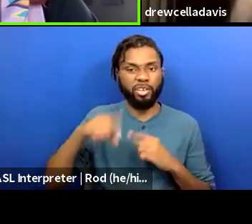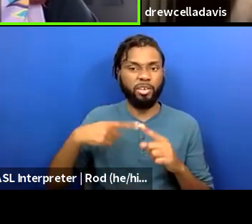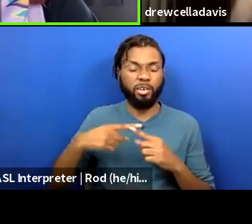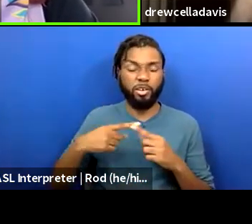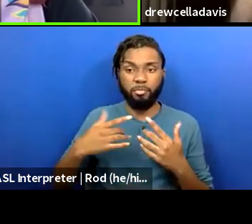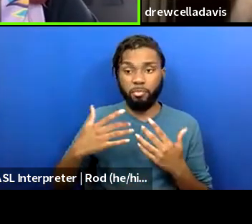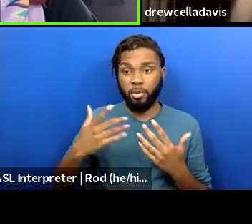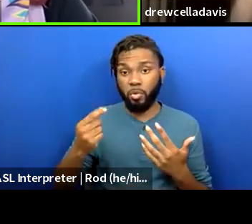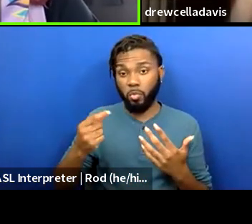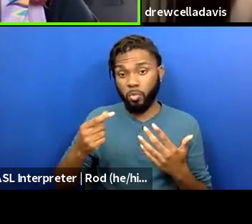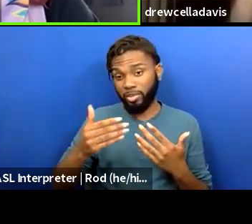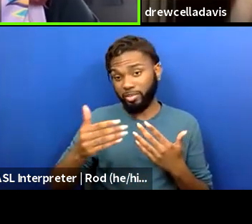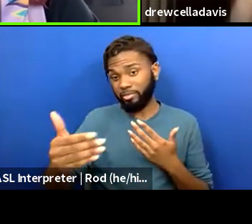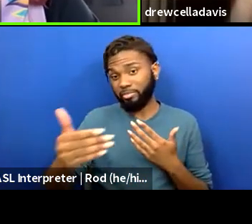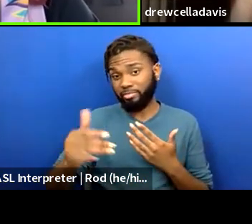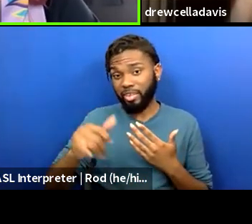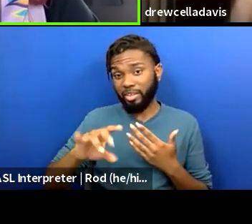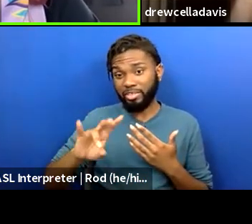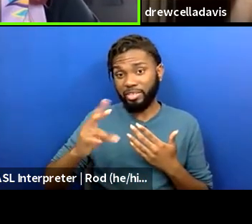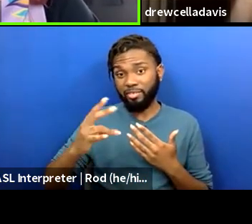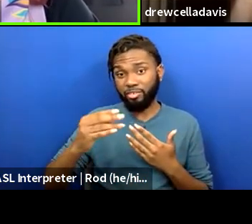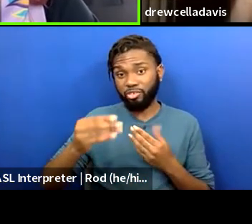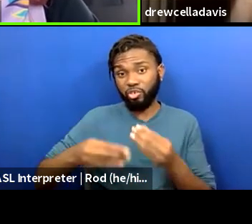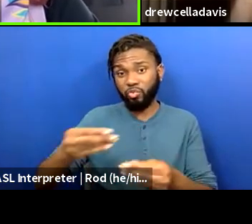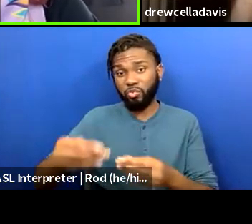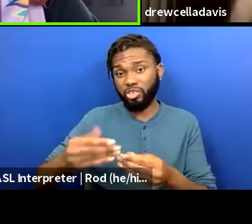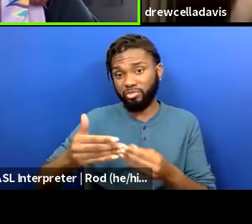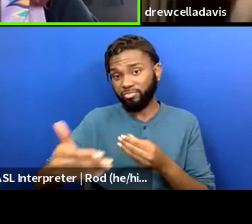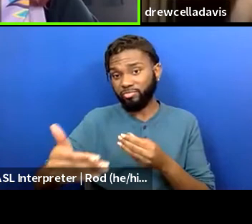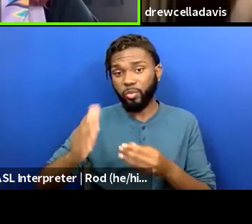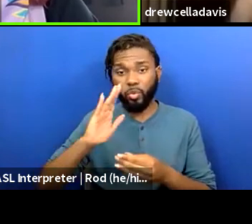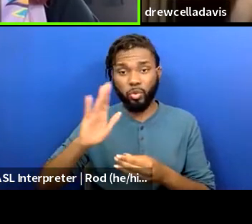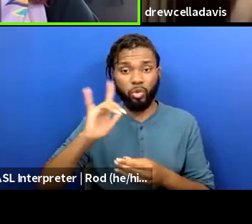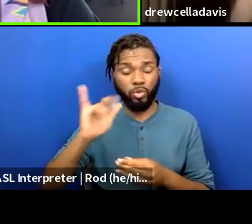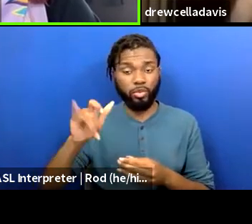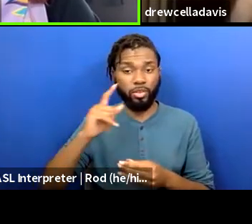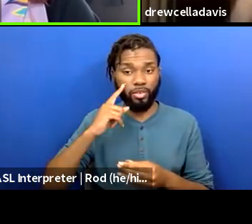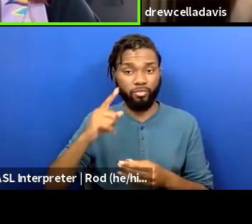down the road will look like for our descendants.